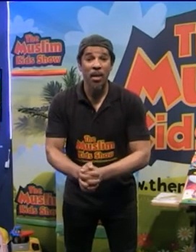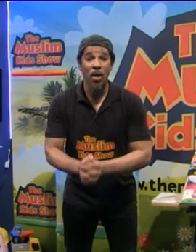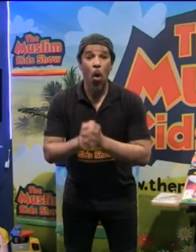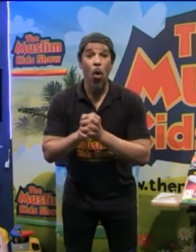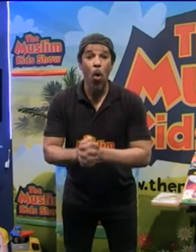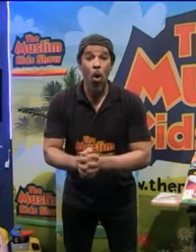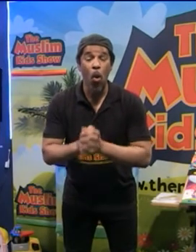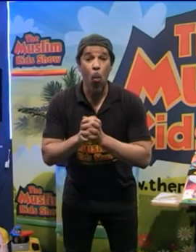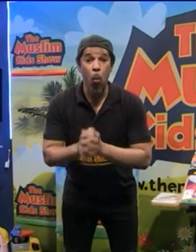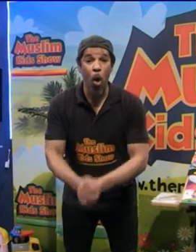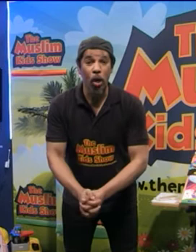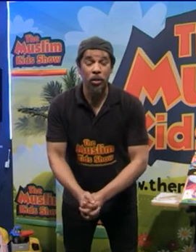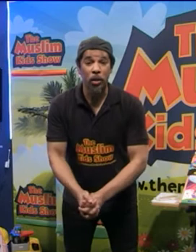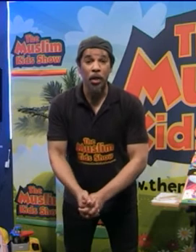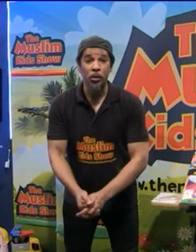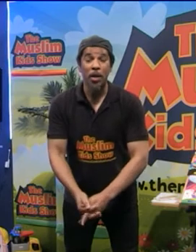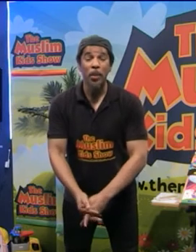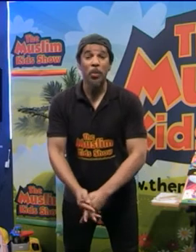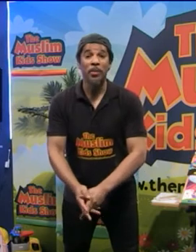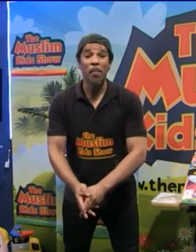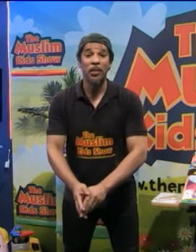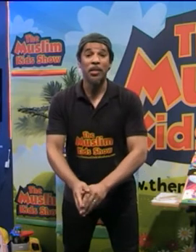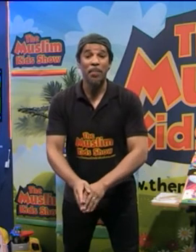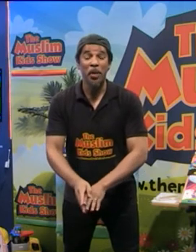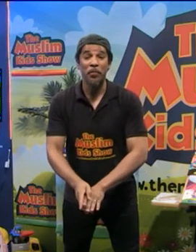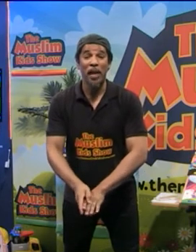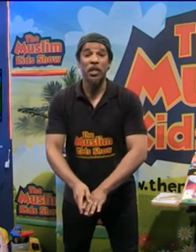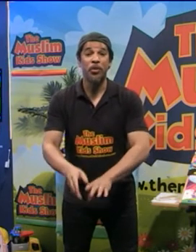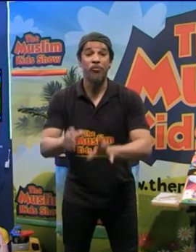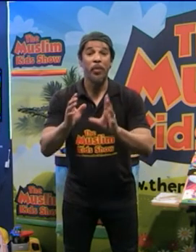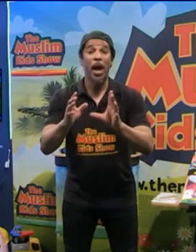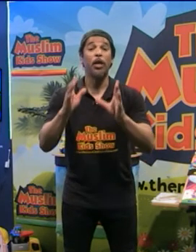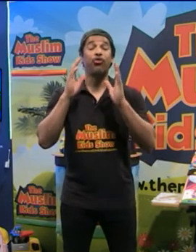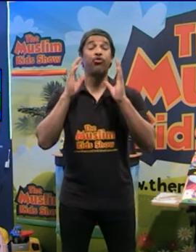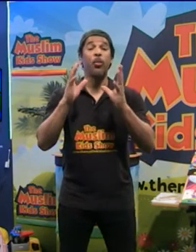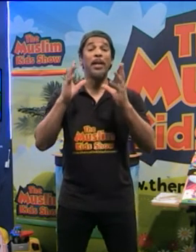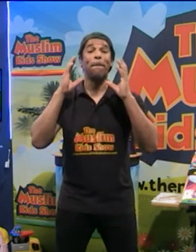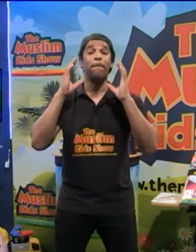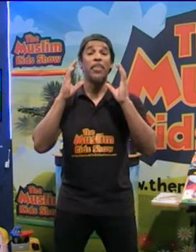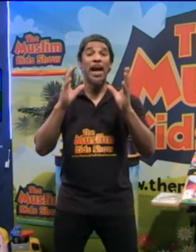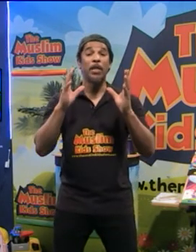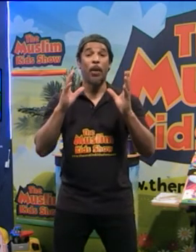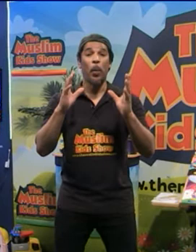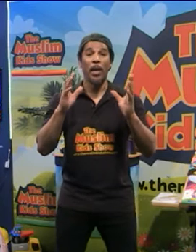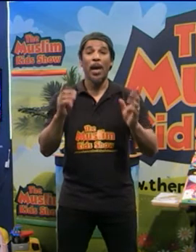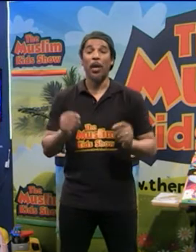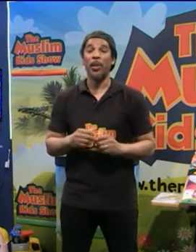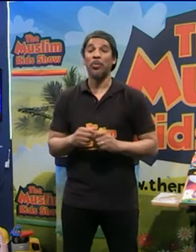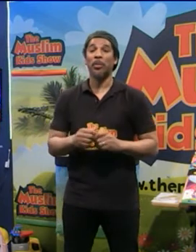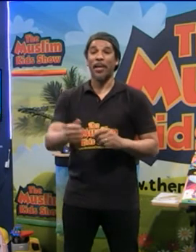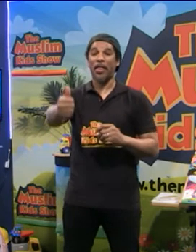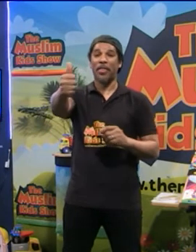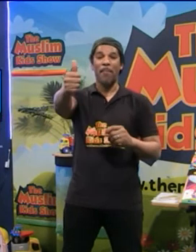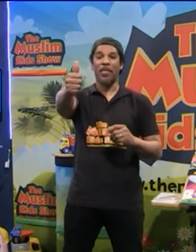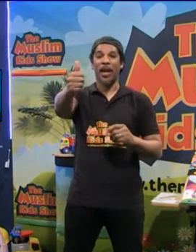Big or what? Some of those numbers and some of those facts he was throwing out are truly mind-blowing. And when he